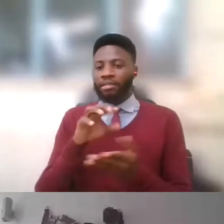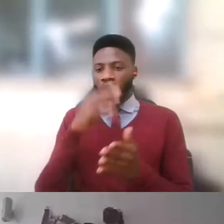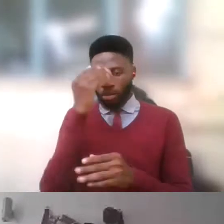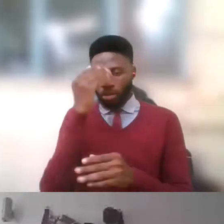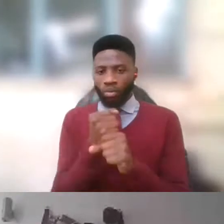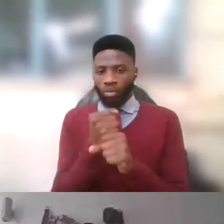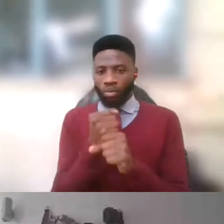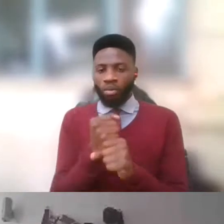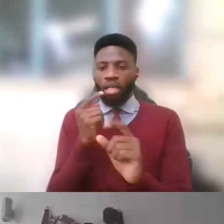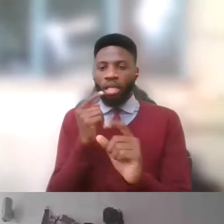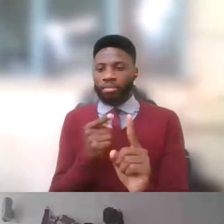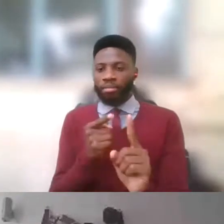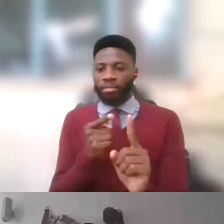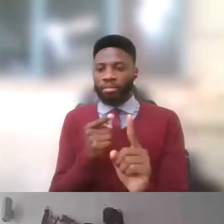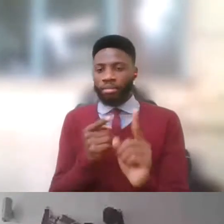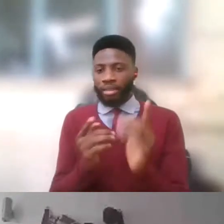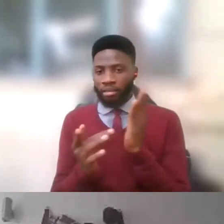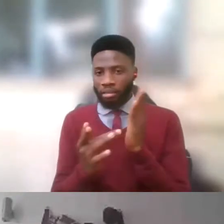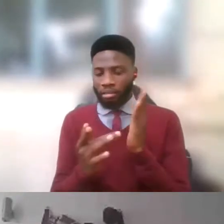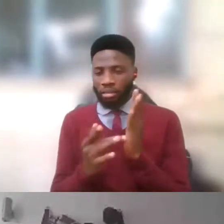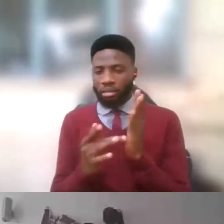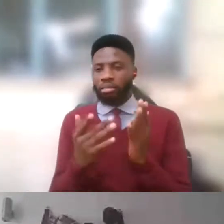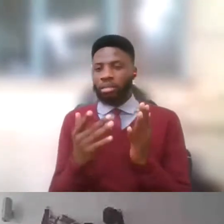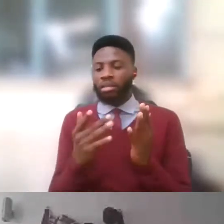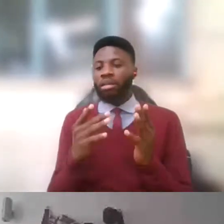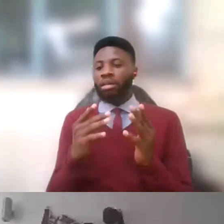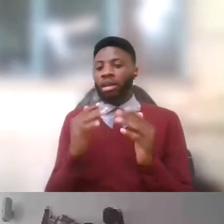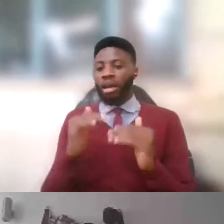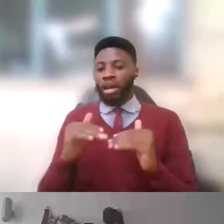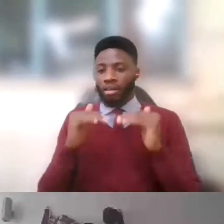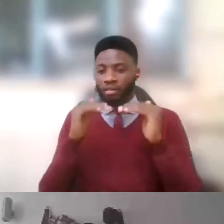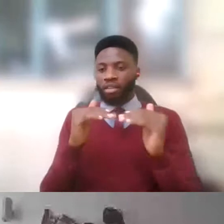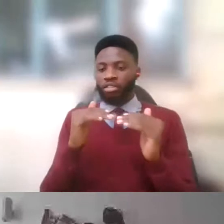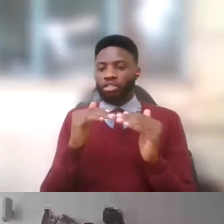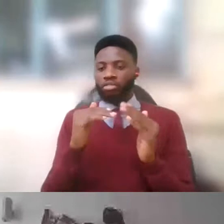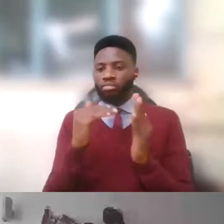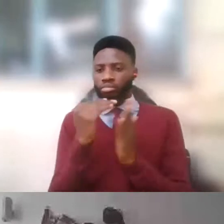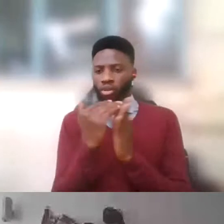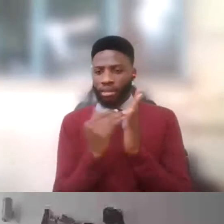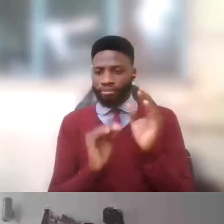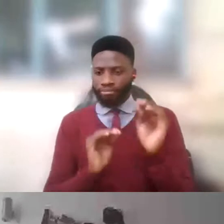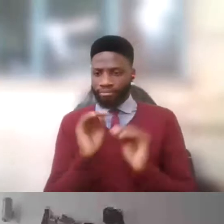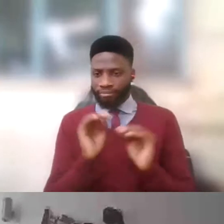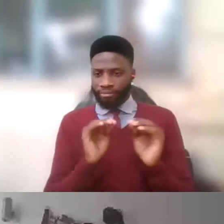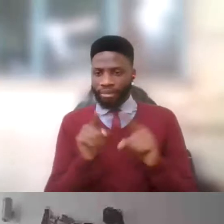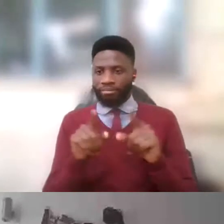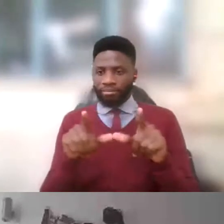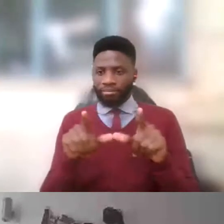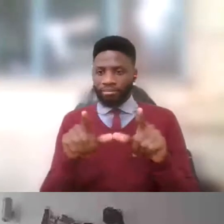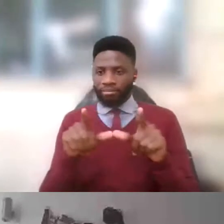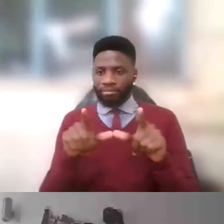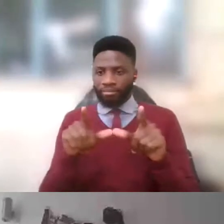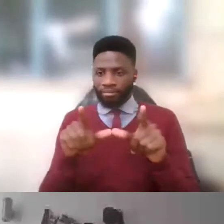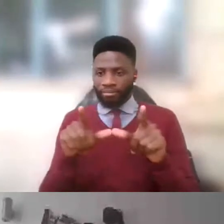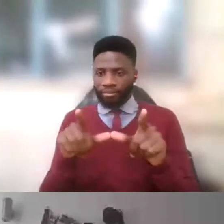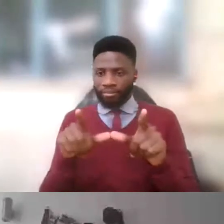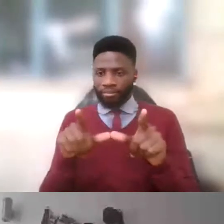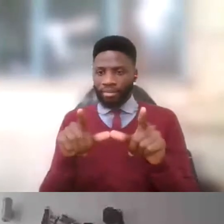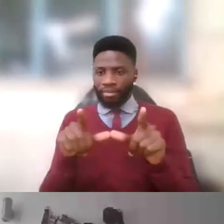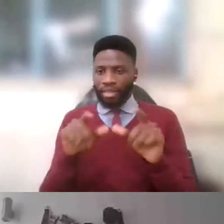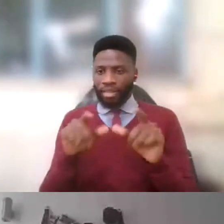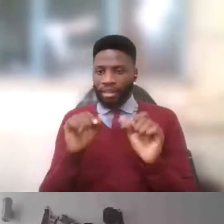within Kenya and within East Africa. So I would say all of this probably started when I was unemployed.